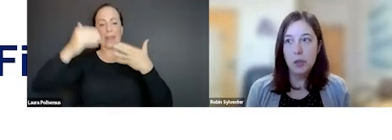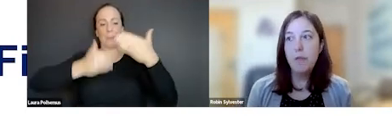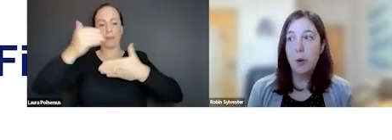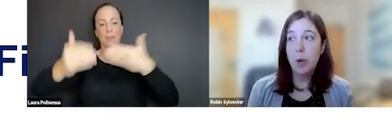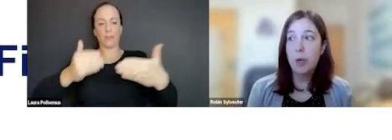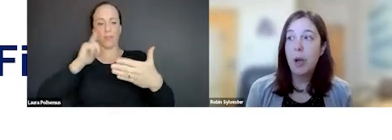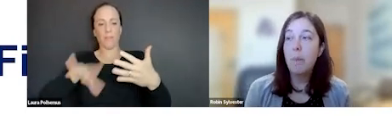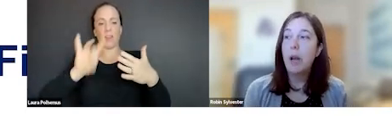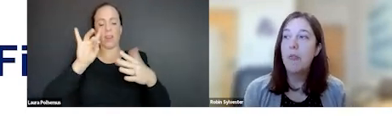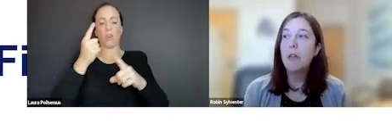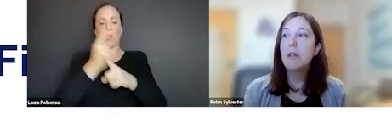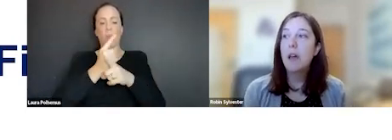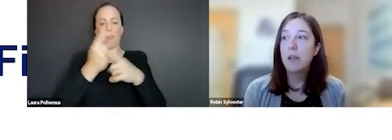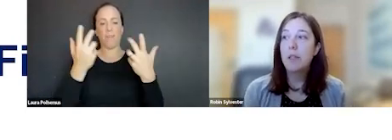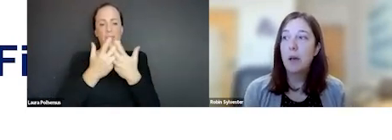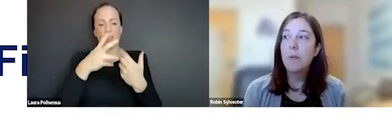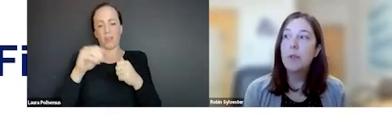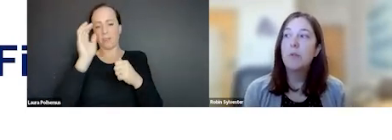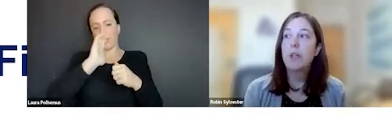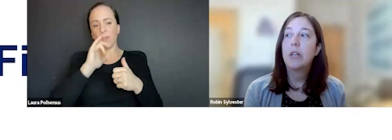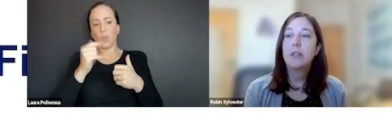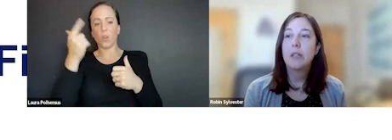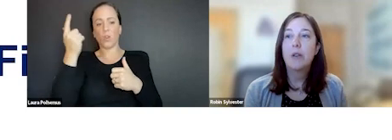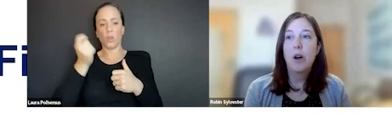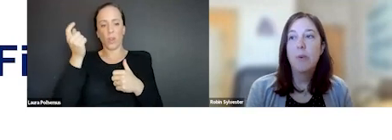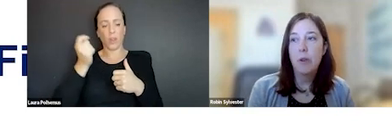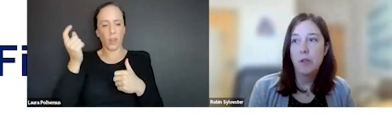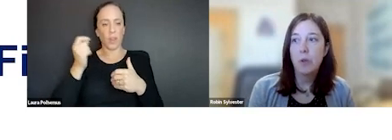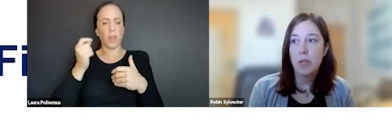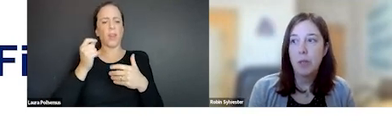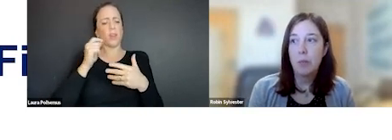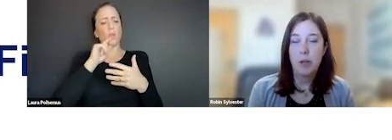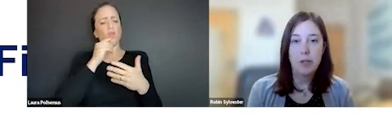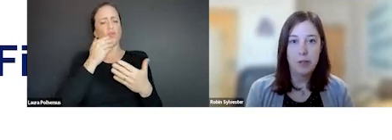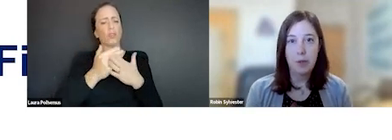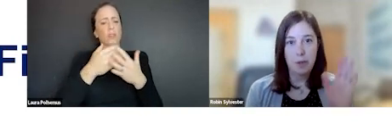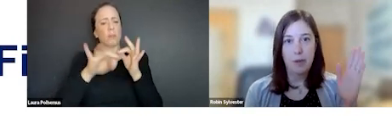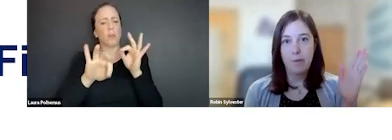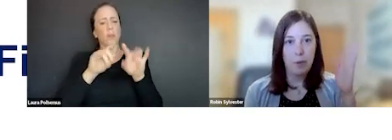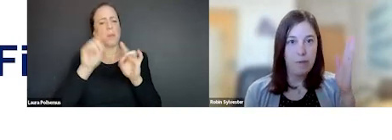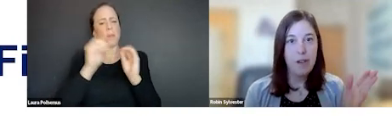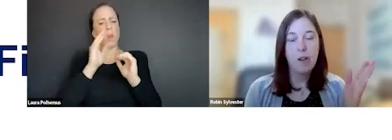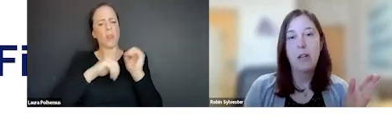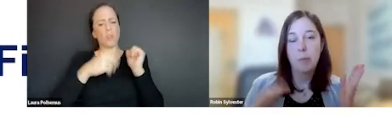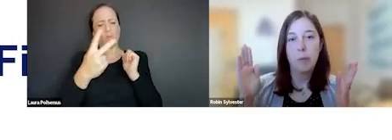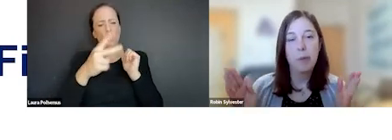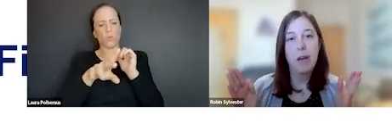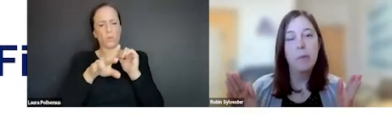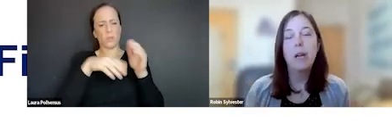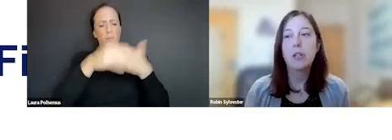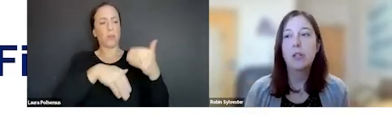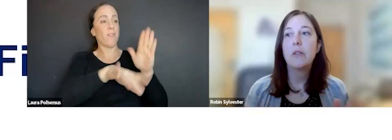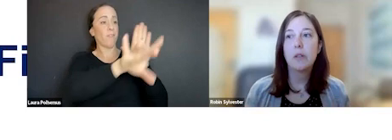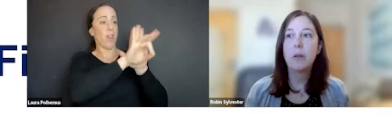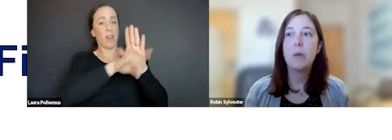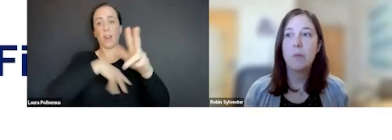It's very straightforward, but I think it's helpful to recognize that there are more than 2 steps in the process. So you think, I'm going to find a grant and I'm going to apply,